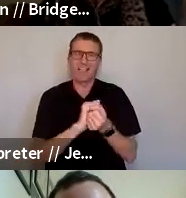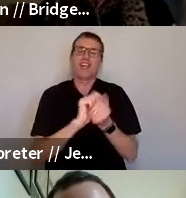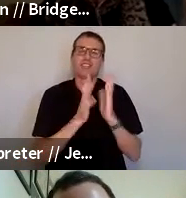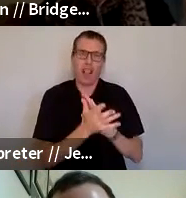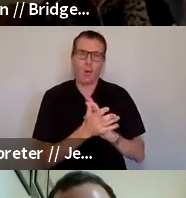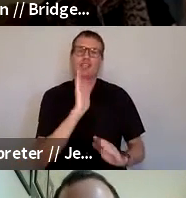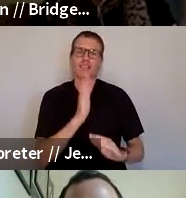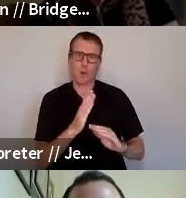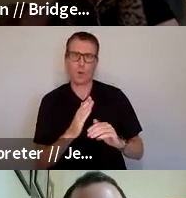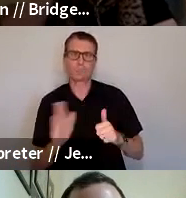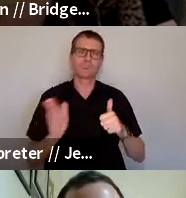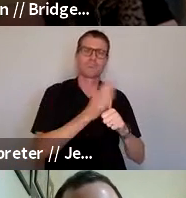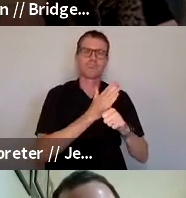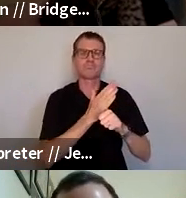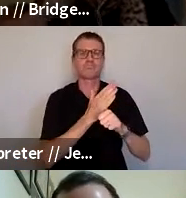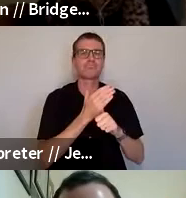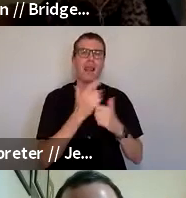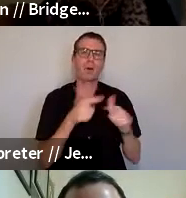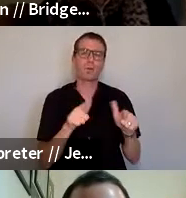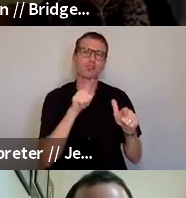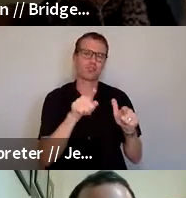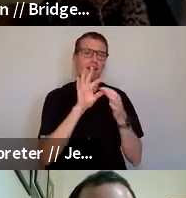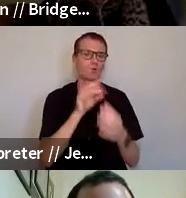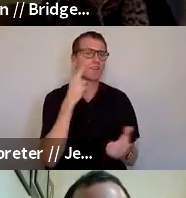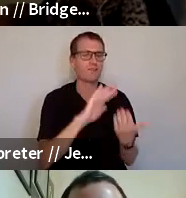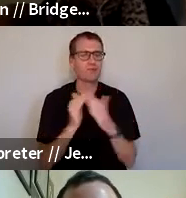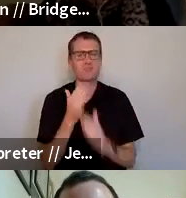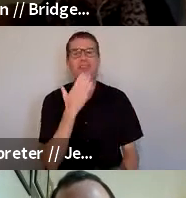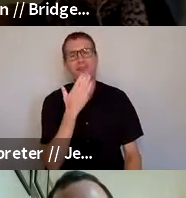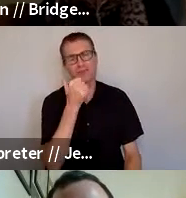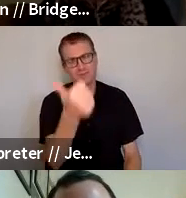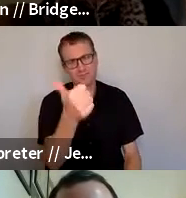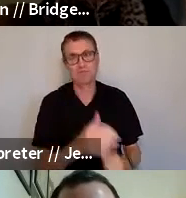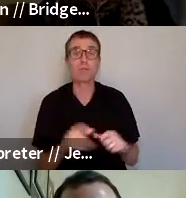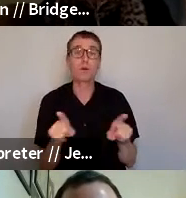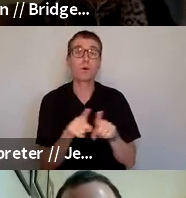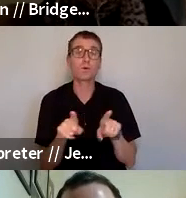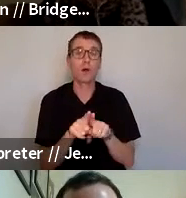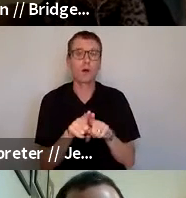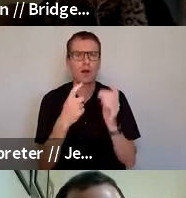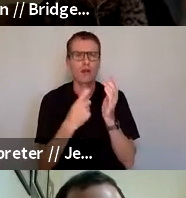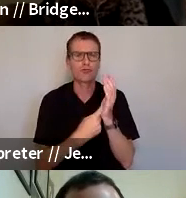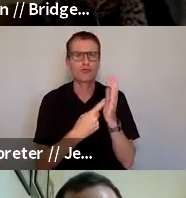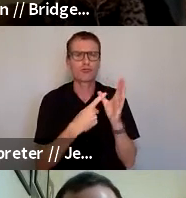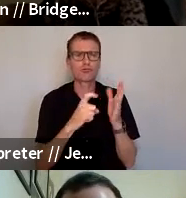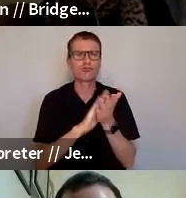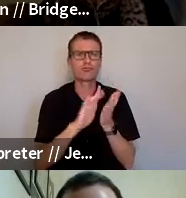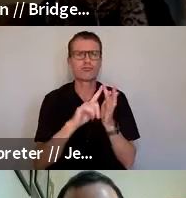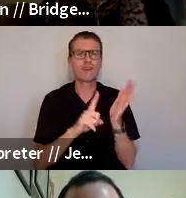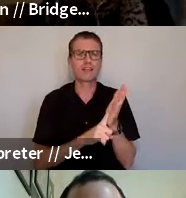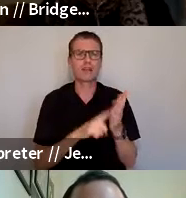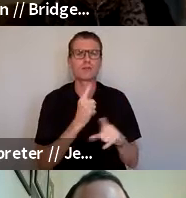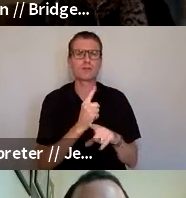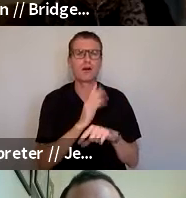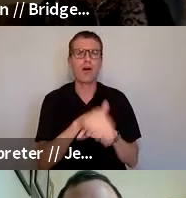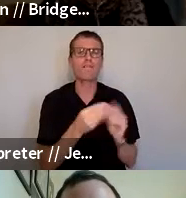in the deaf community. I also just wanted to comment on what Rachel said about funding, and that is that if